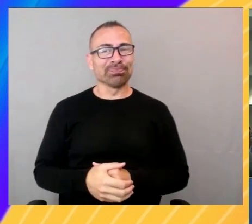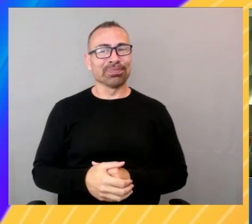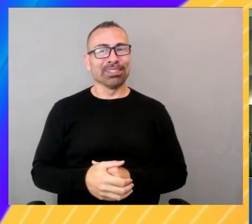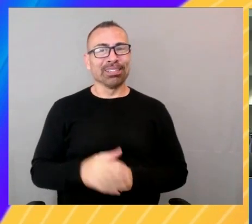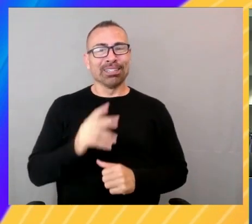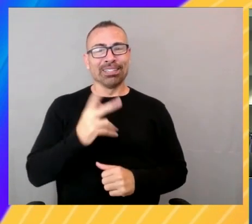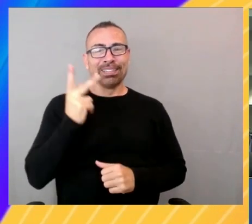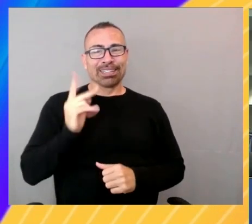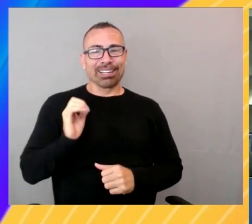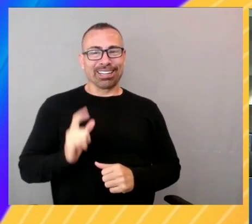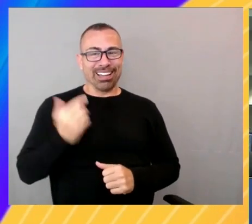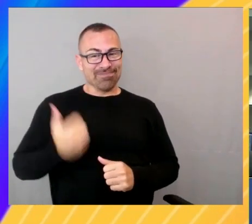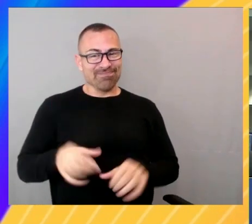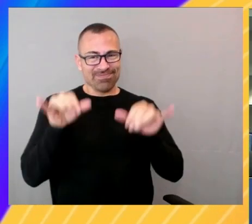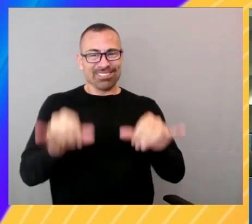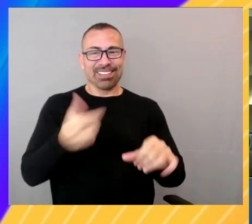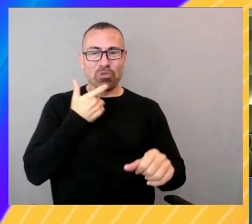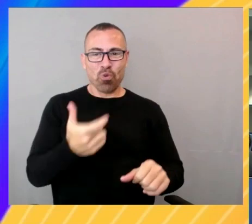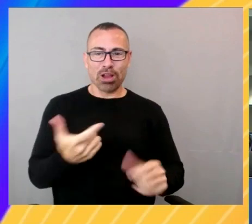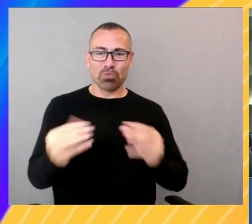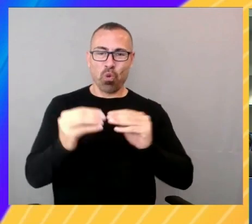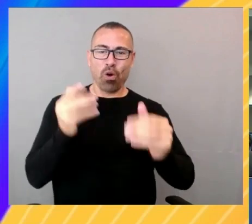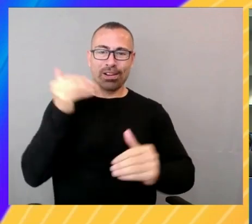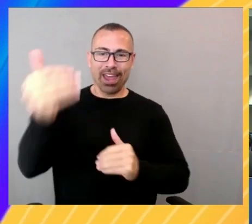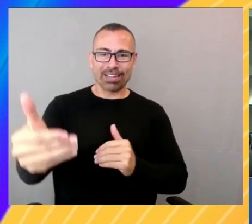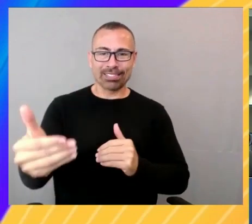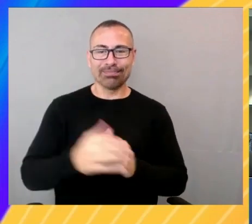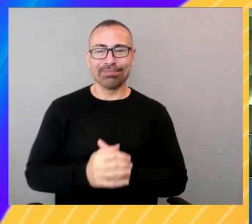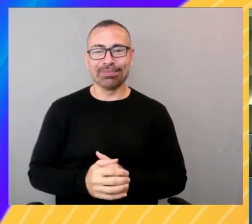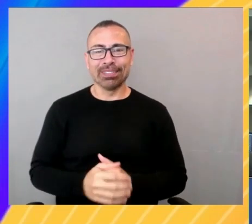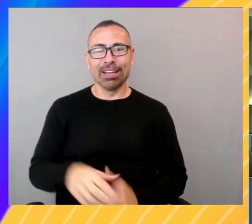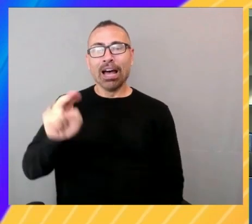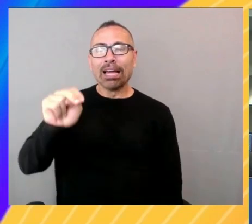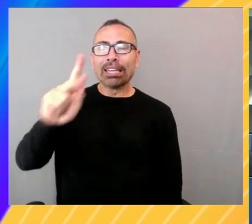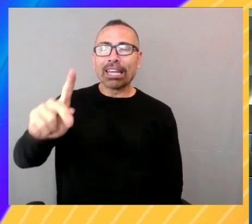multi-account strategy coming up next. Nick, you got to hit the on button.